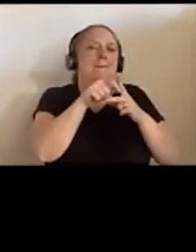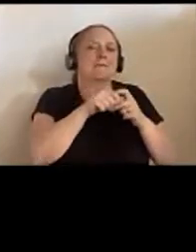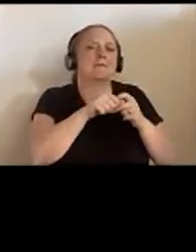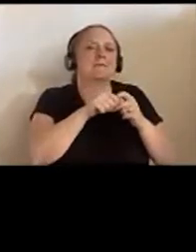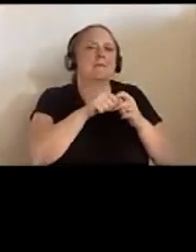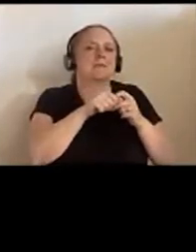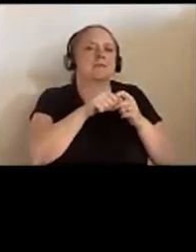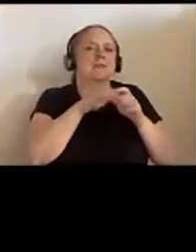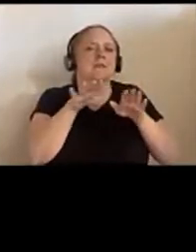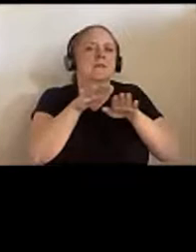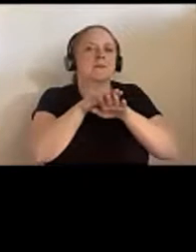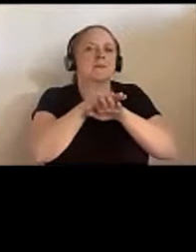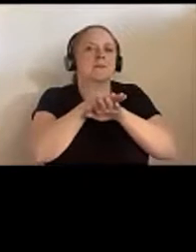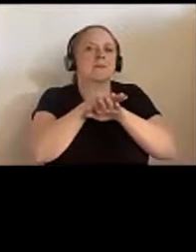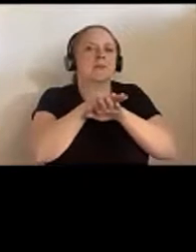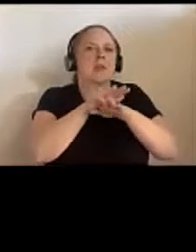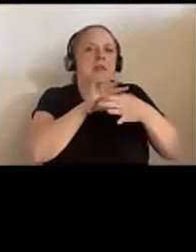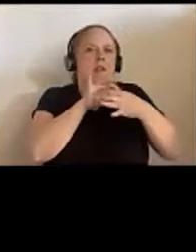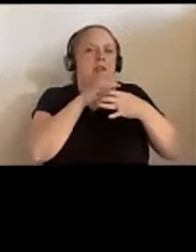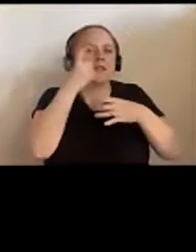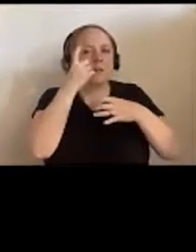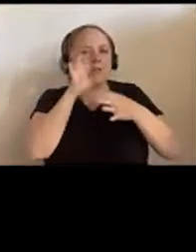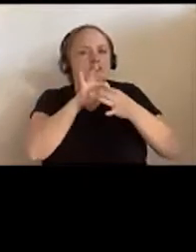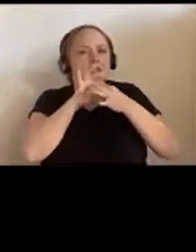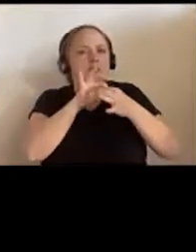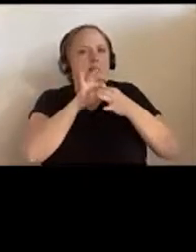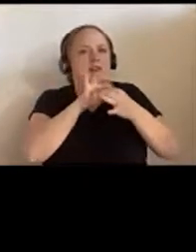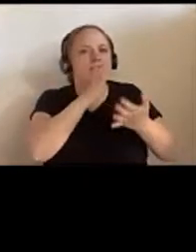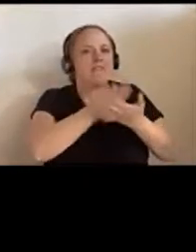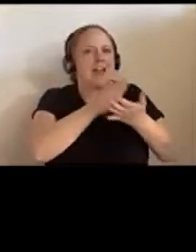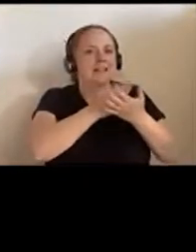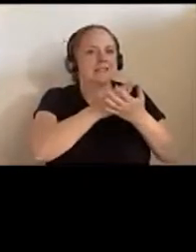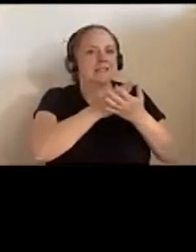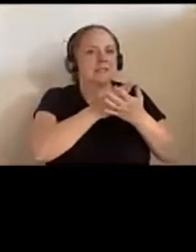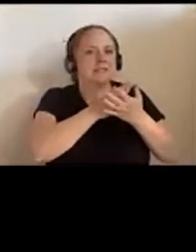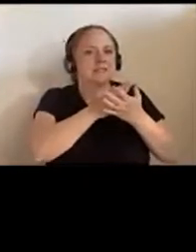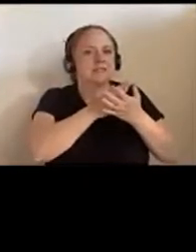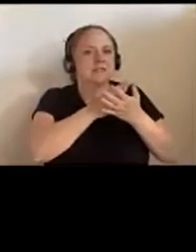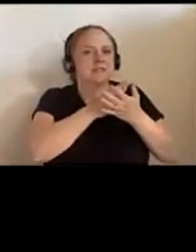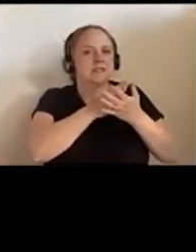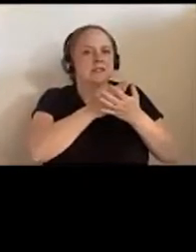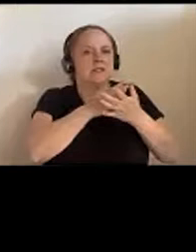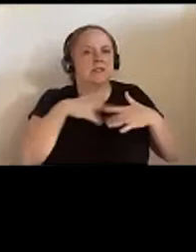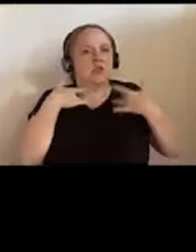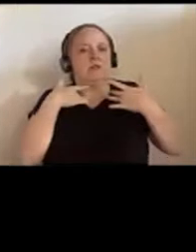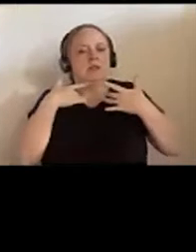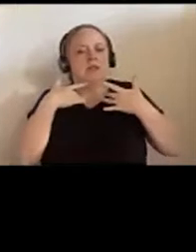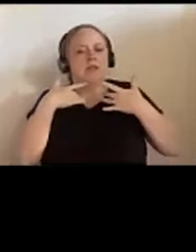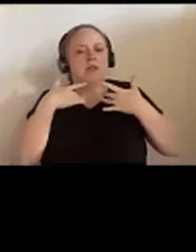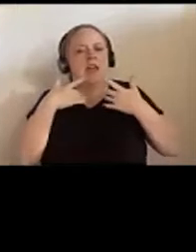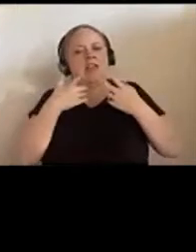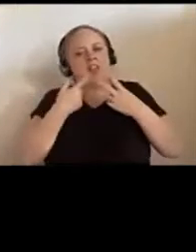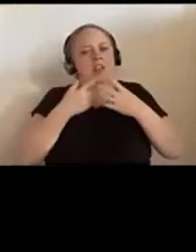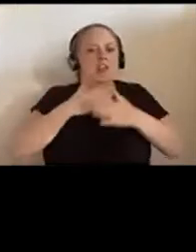wanting to play with this relationship between like facts and objectivity on one hand, and like emotion,